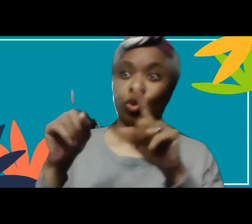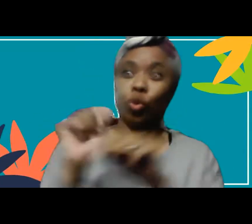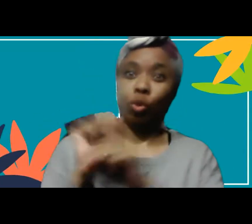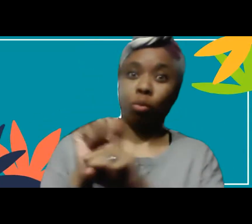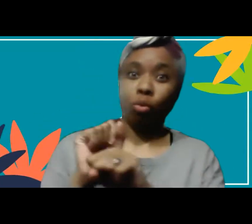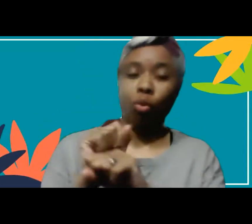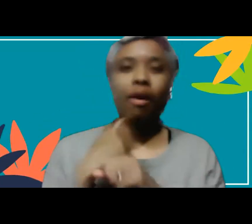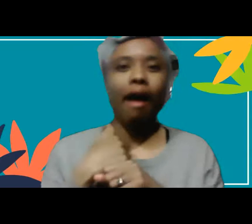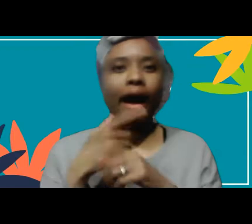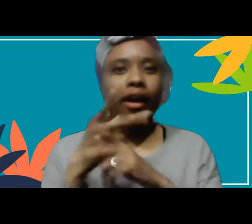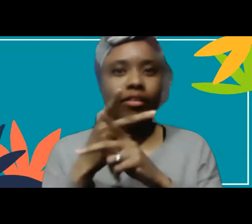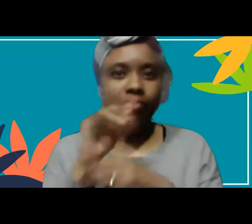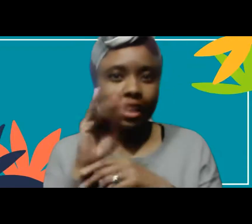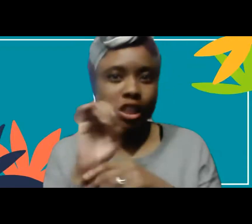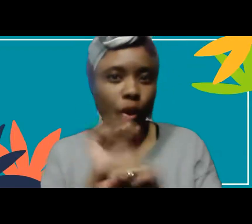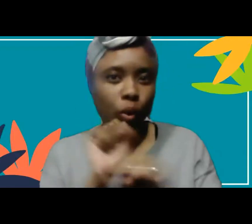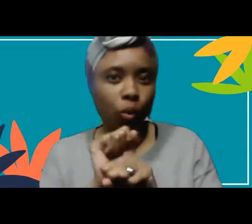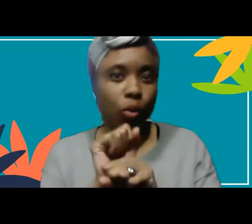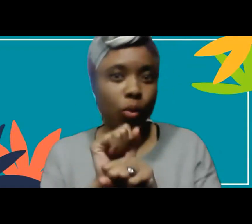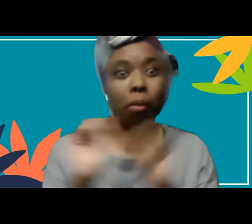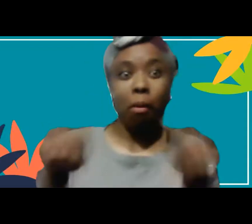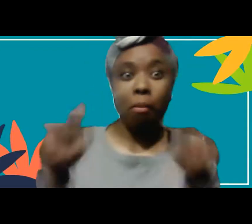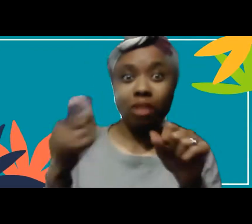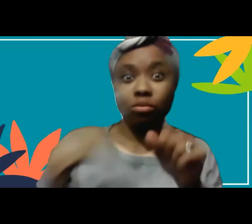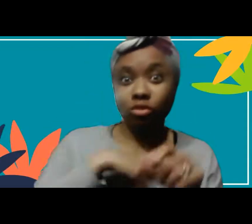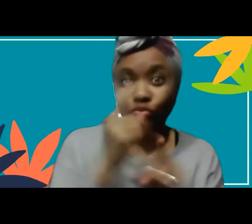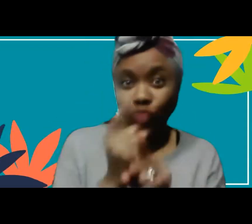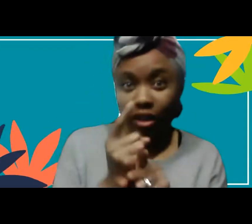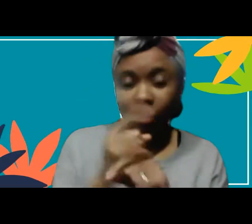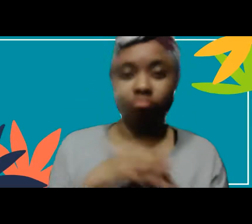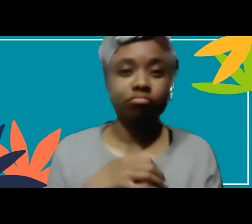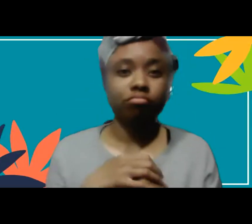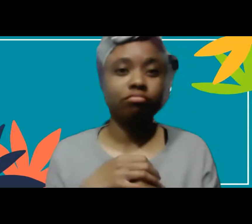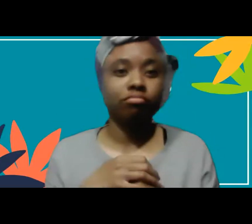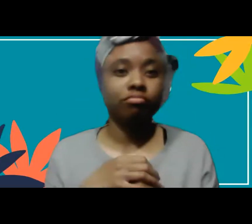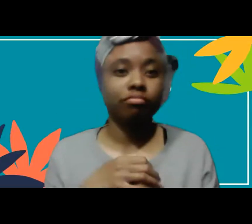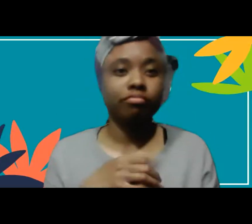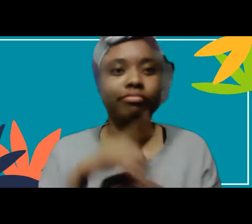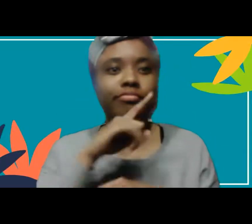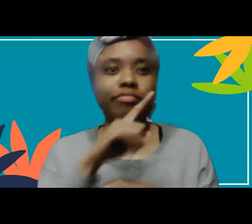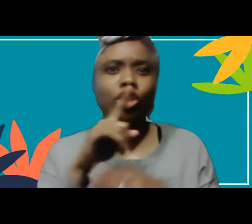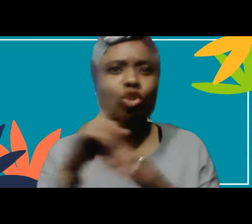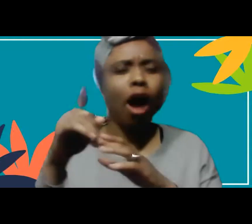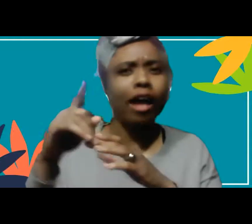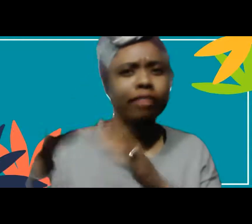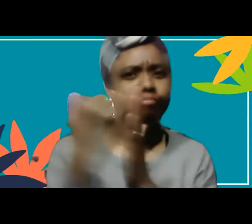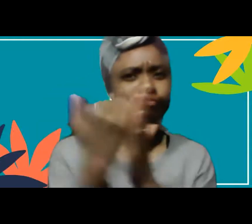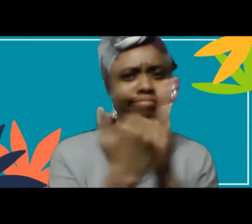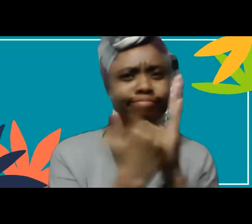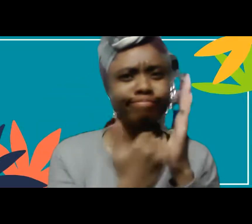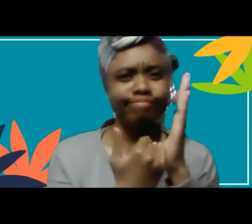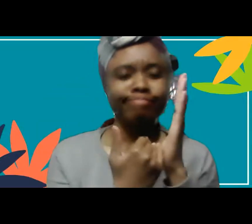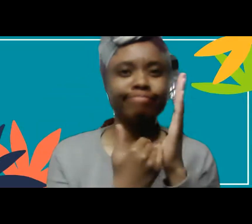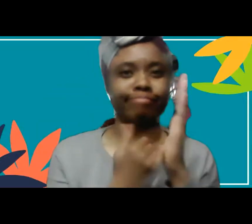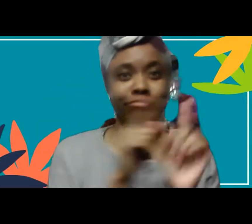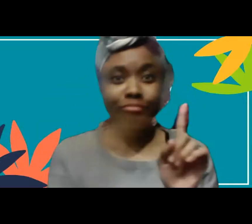care workers who are making that possible for us, right? And so I want to make sure that I name that And also that those are the